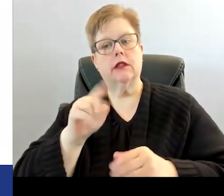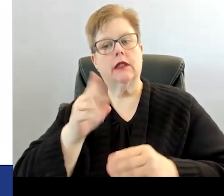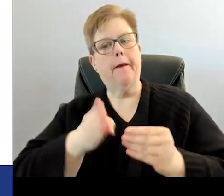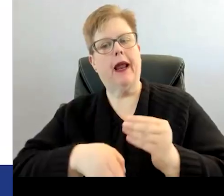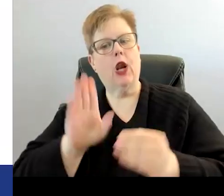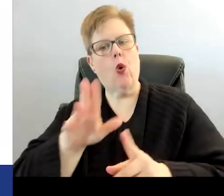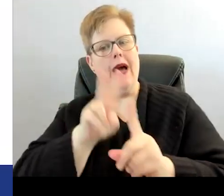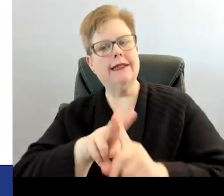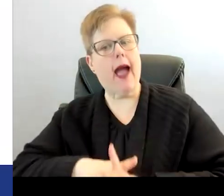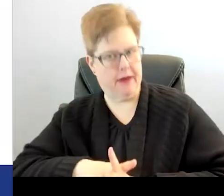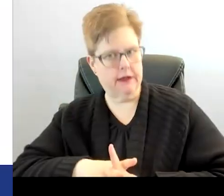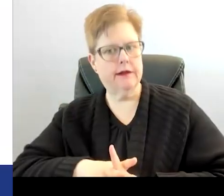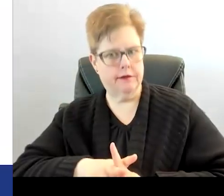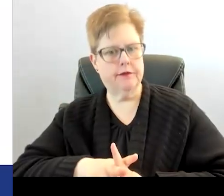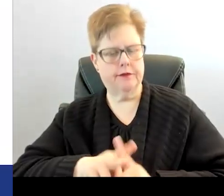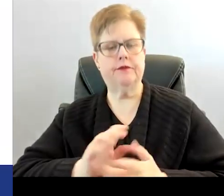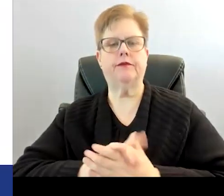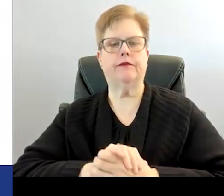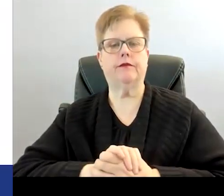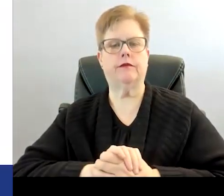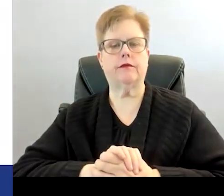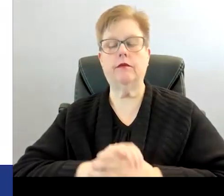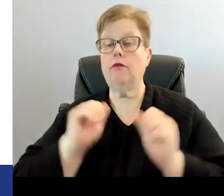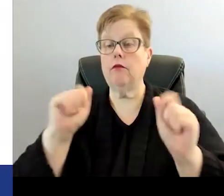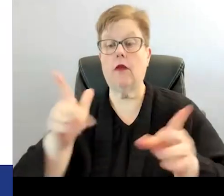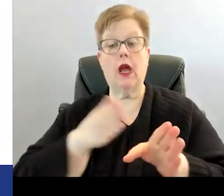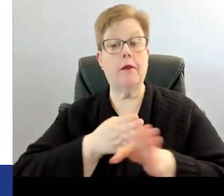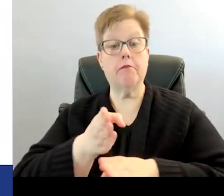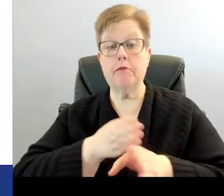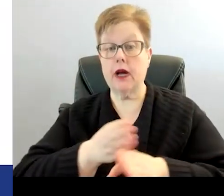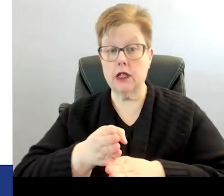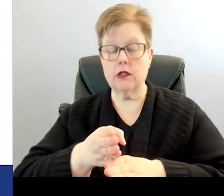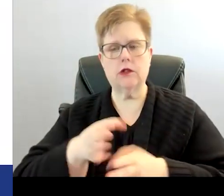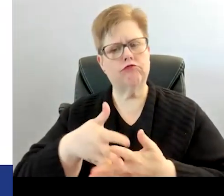in your courses. All of our majors are also